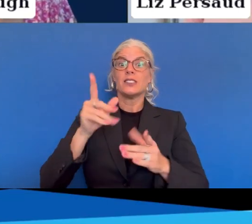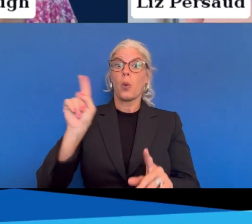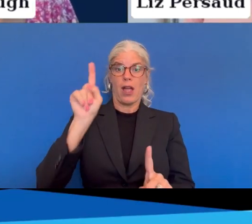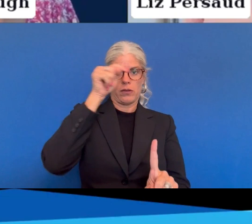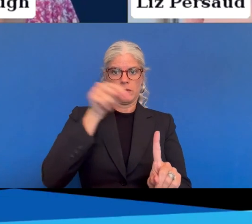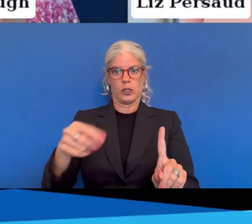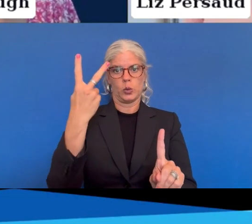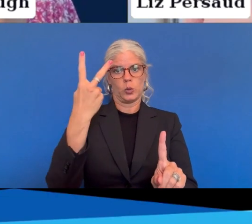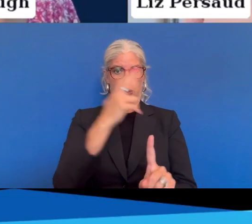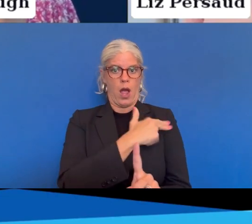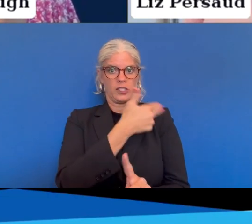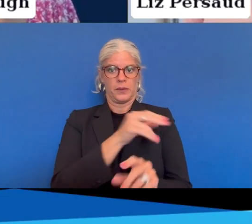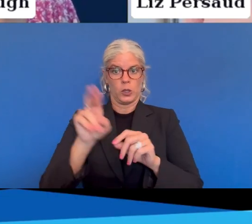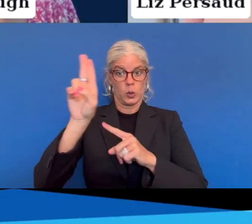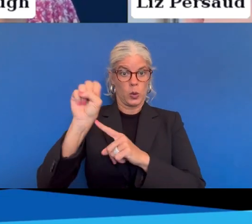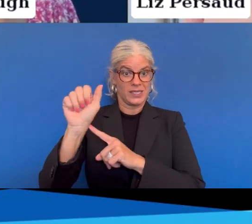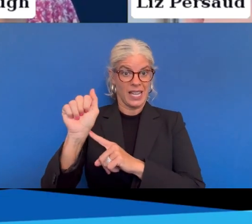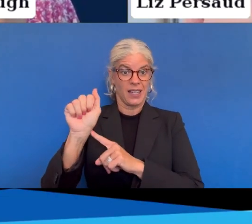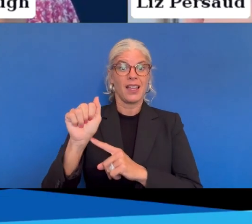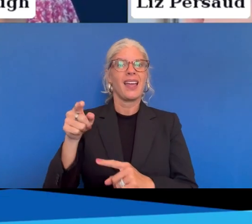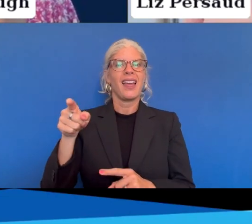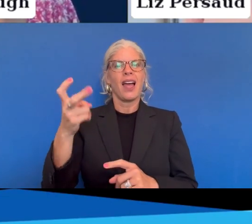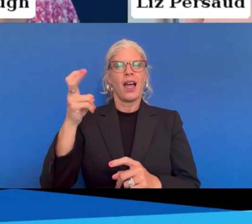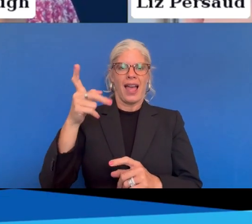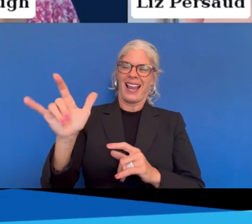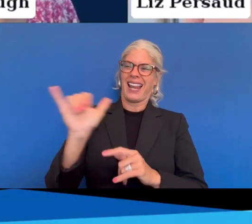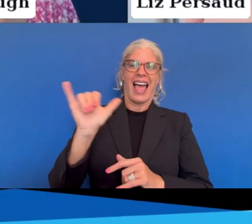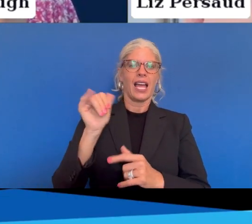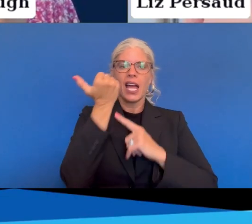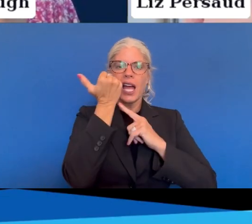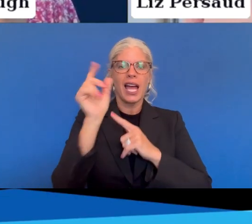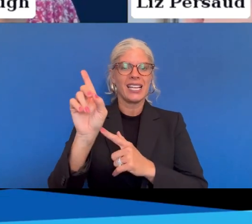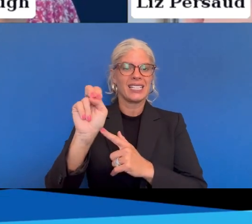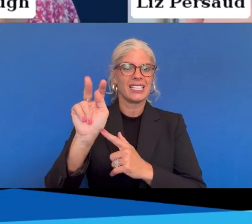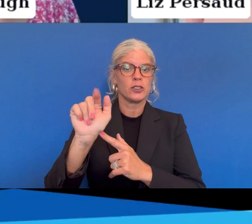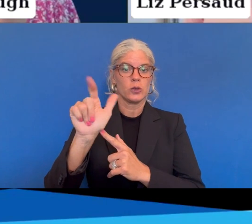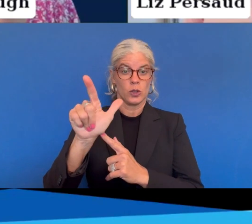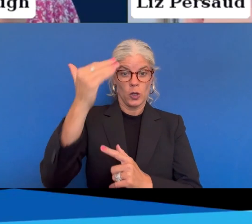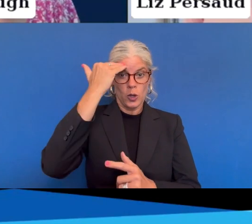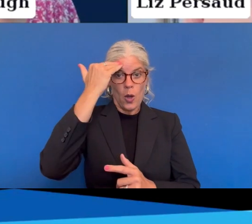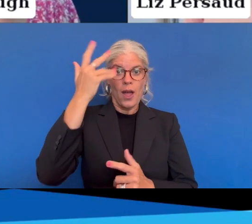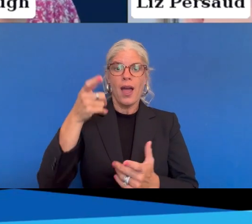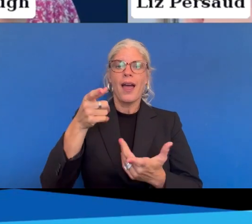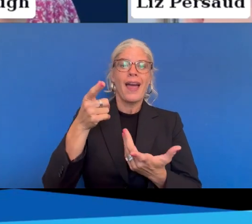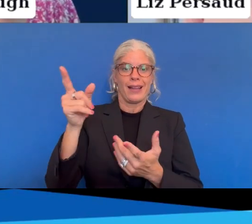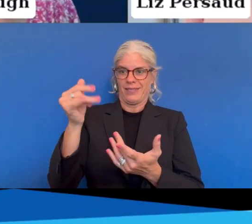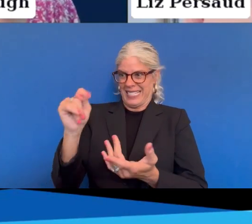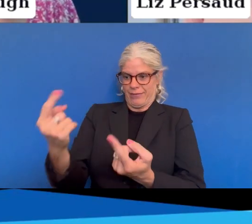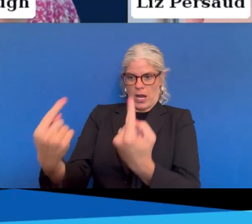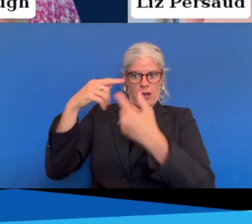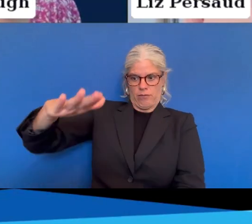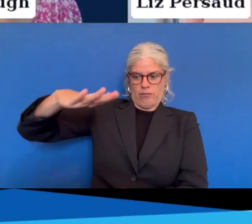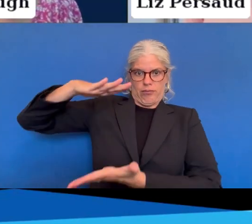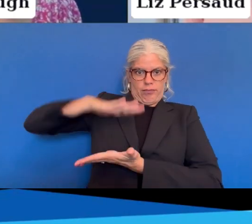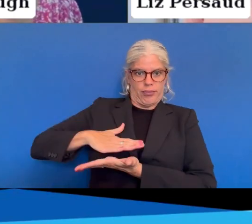ugly gymnastics. It is awful. It is there, and there's a machine out there called